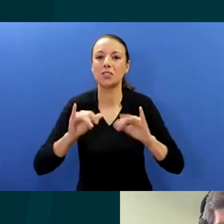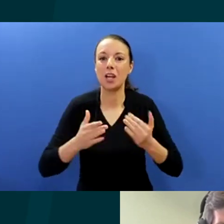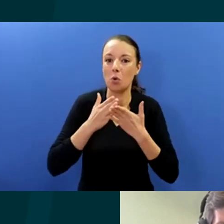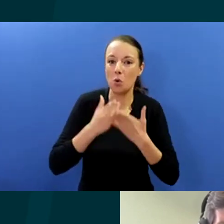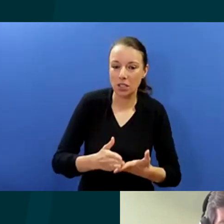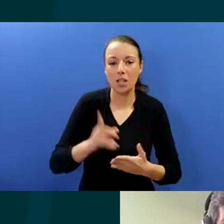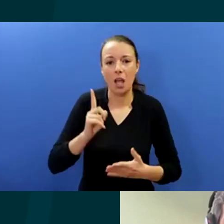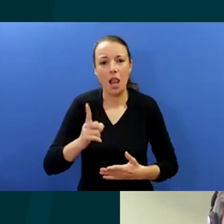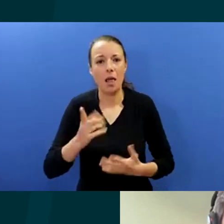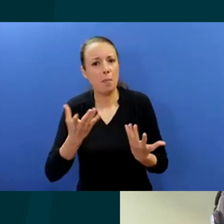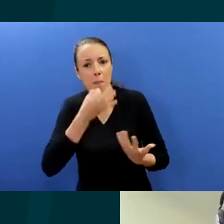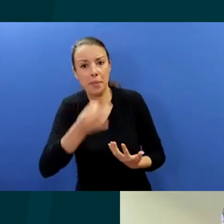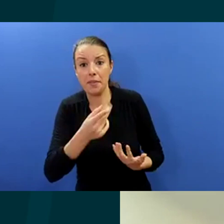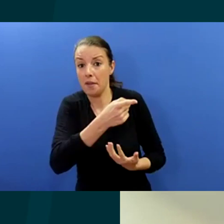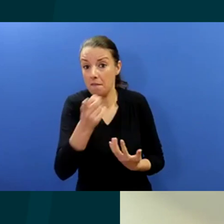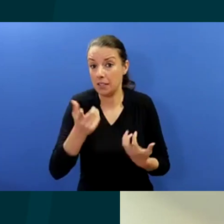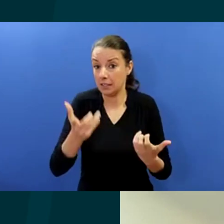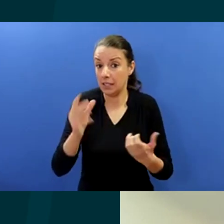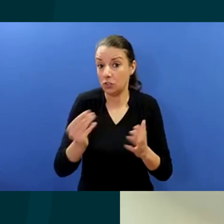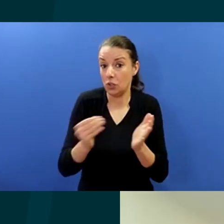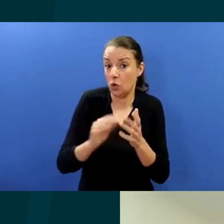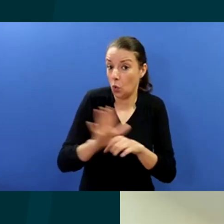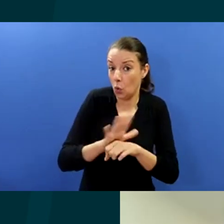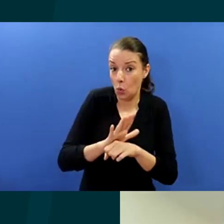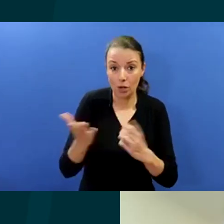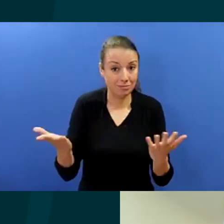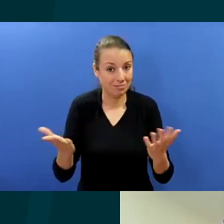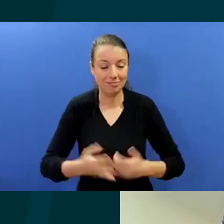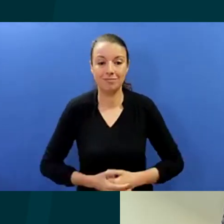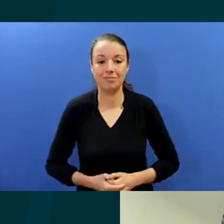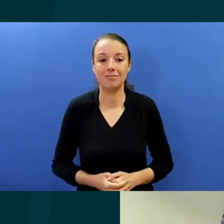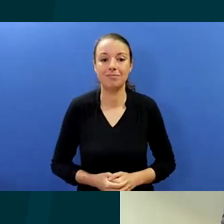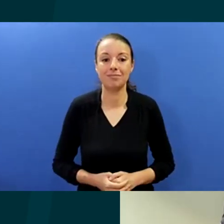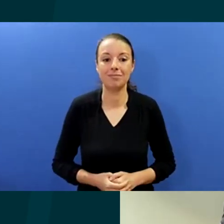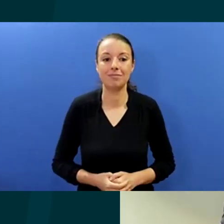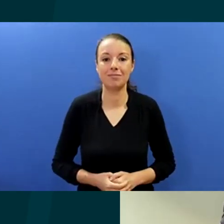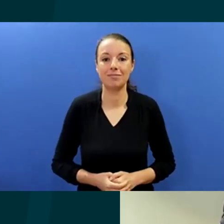communicating with the residents, but would you like to elaborate on that, to add something?